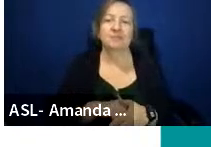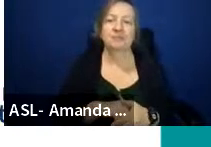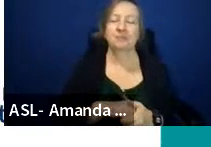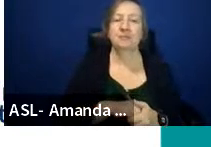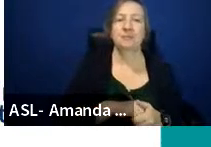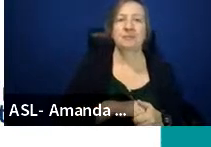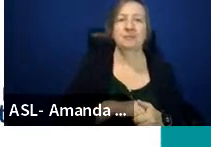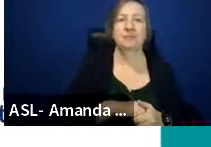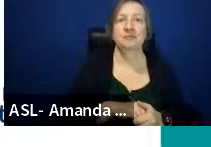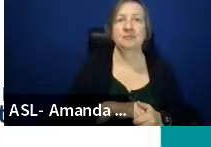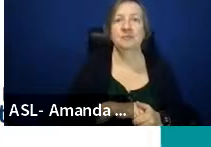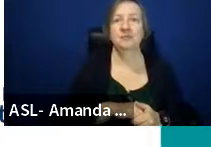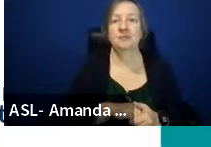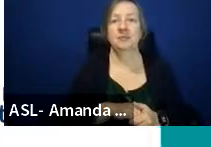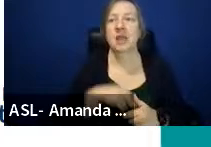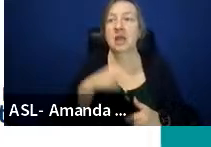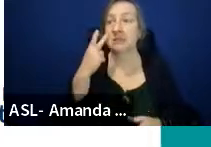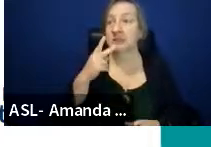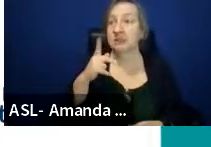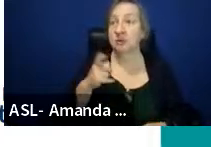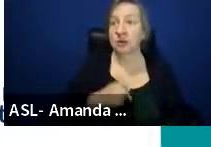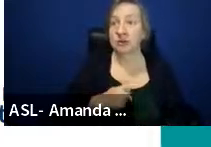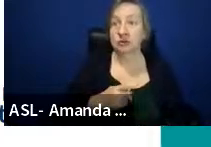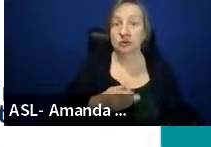Oh, I see there's a question.